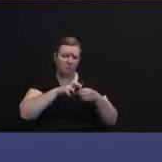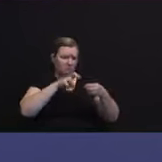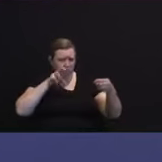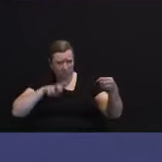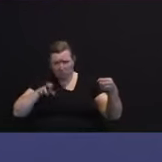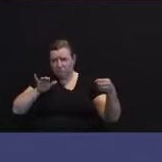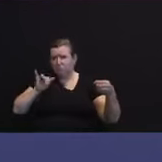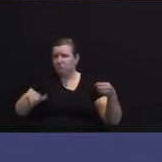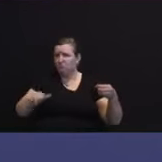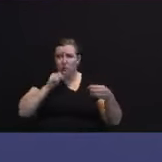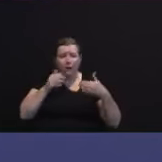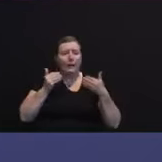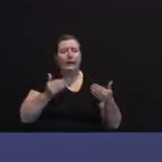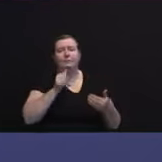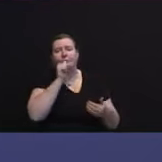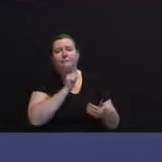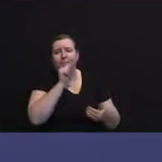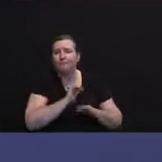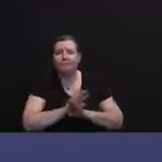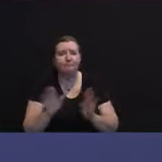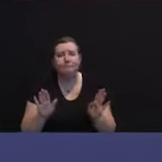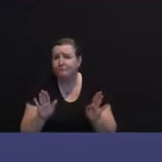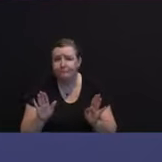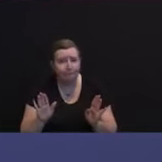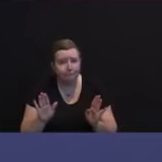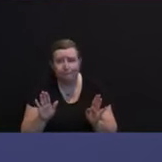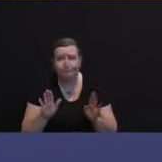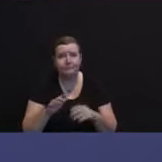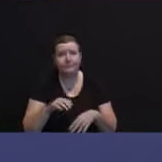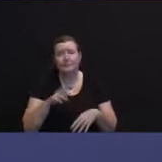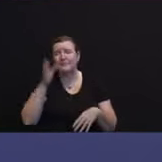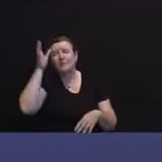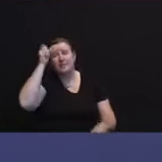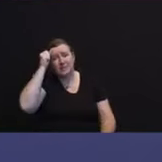tested. It's basic stuff. The